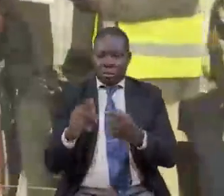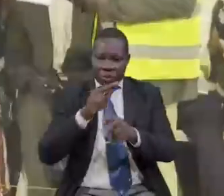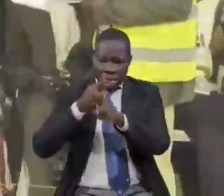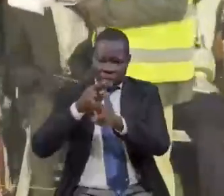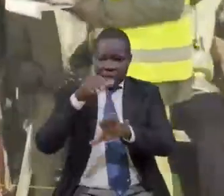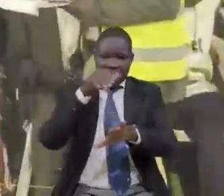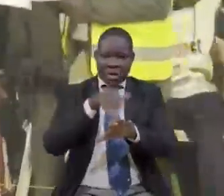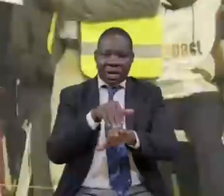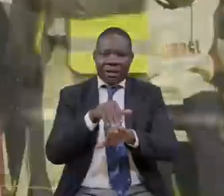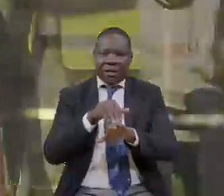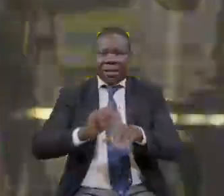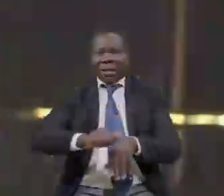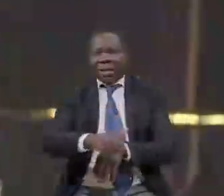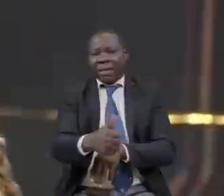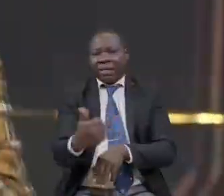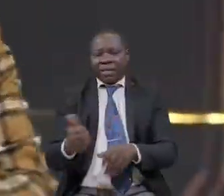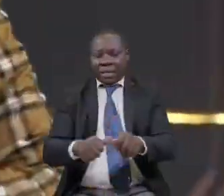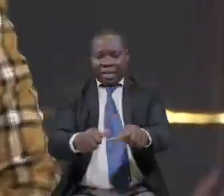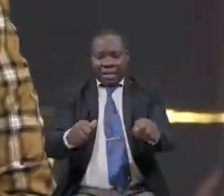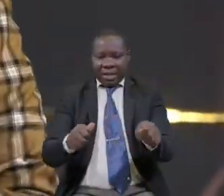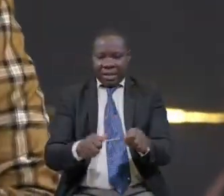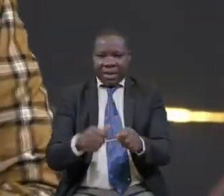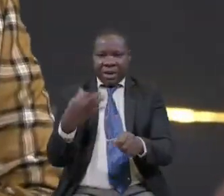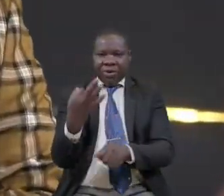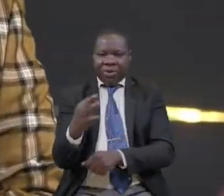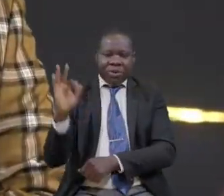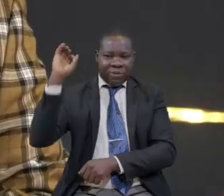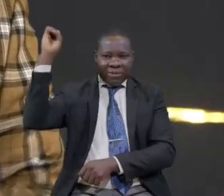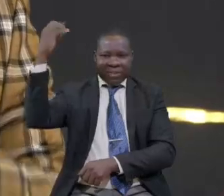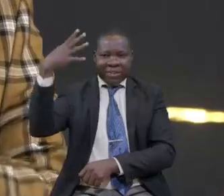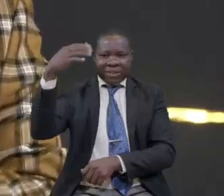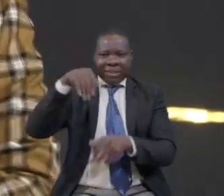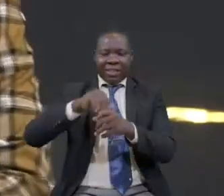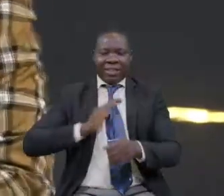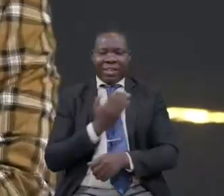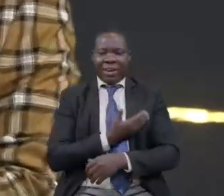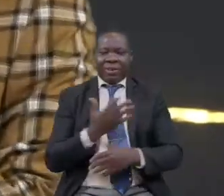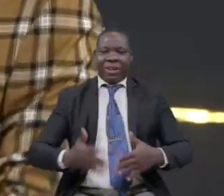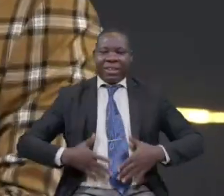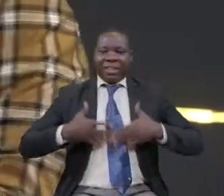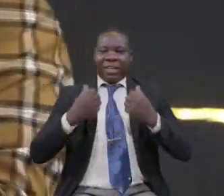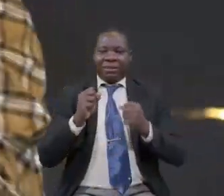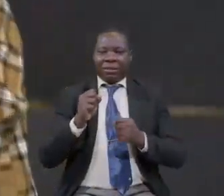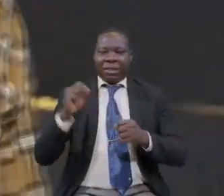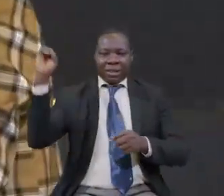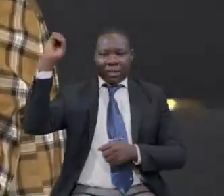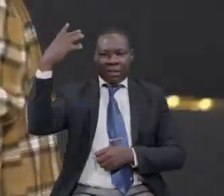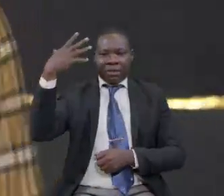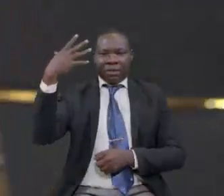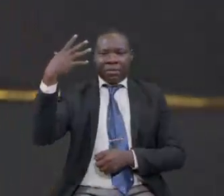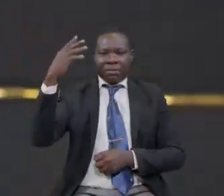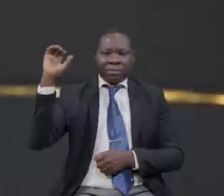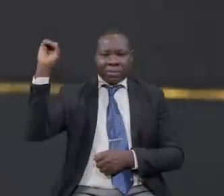another aspect of grace in our lives. Grace. Grace